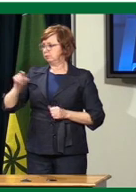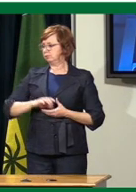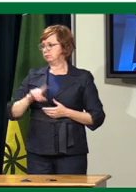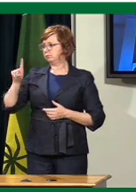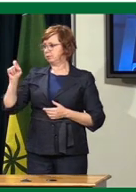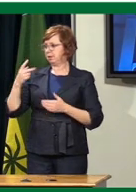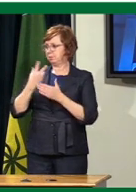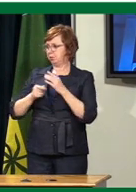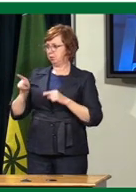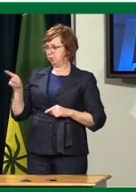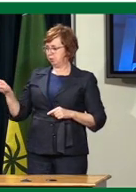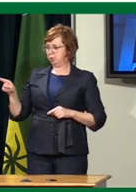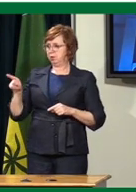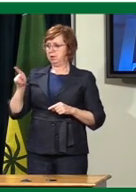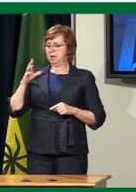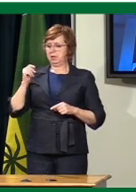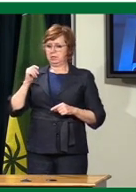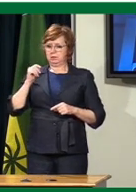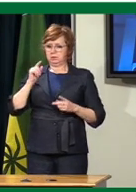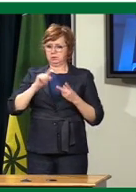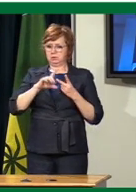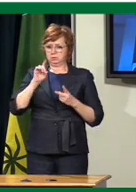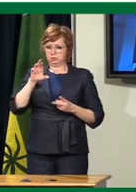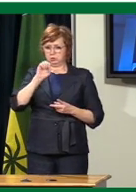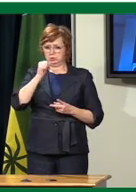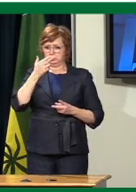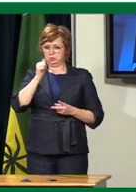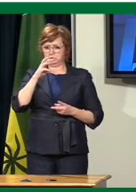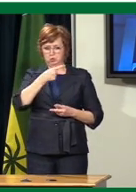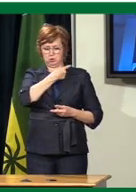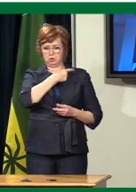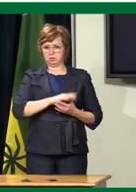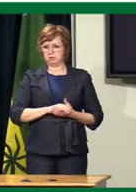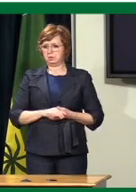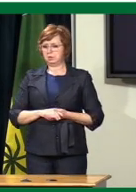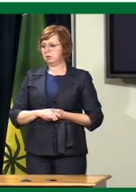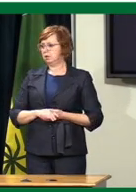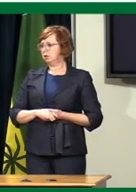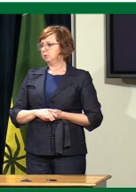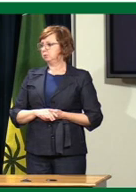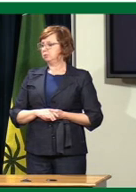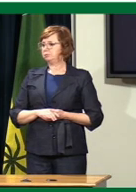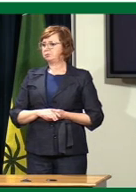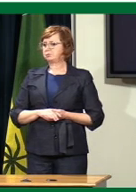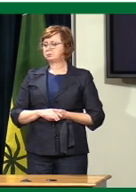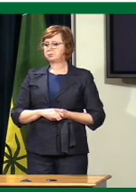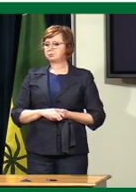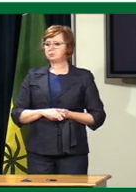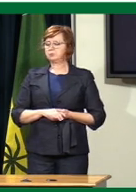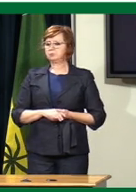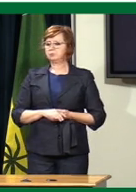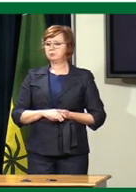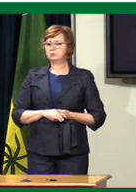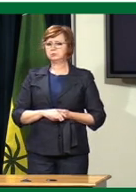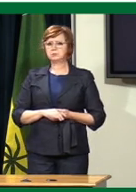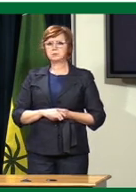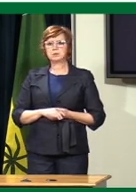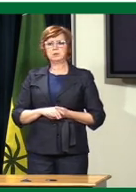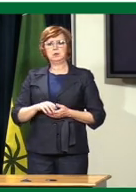for both Dr. Shaw and for Mr. Livingstone. You've both been very forceful in calling on the public to follow the public